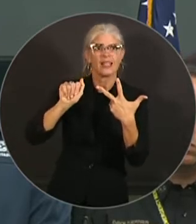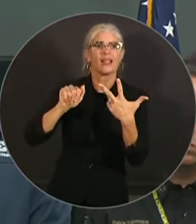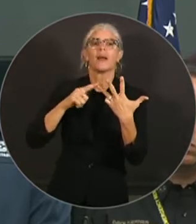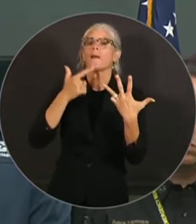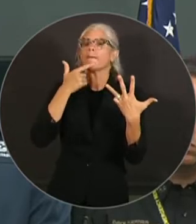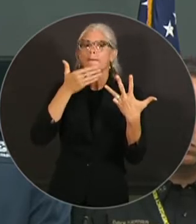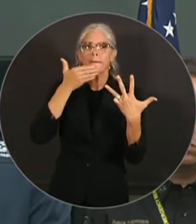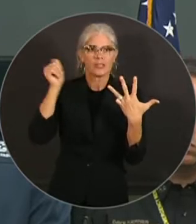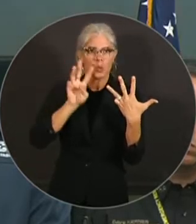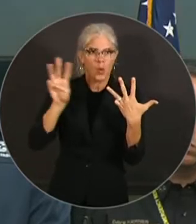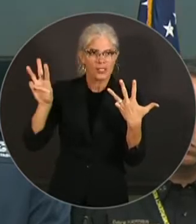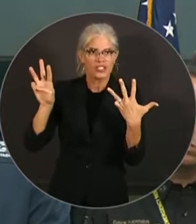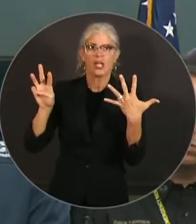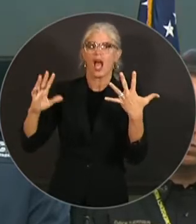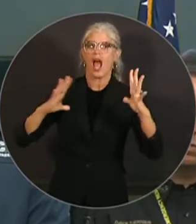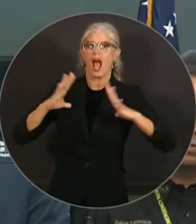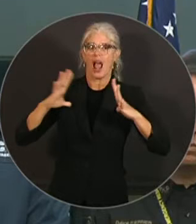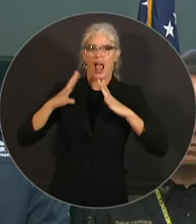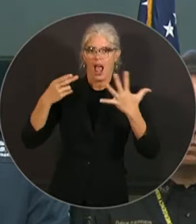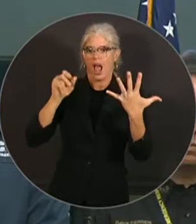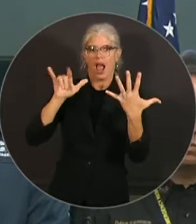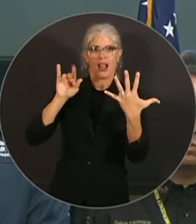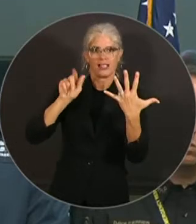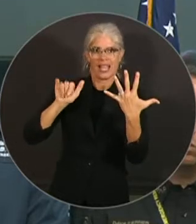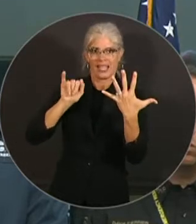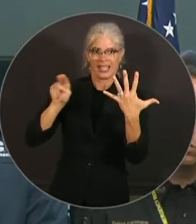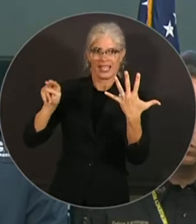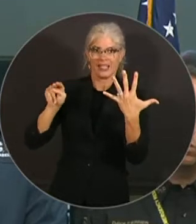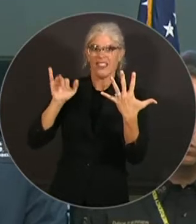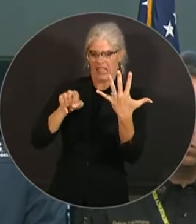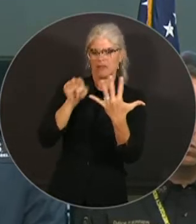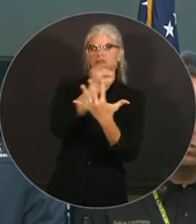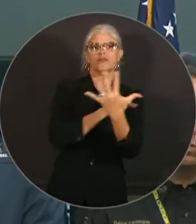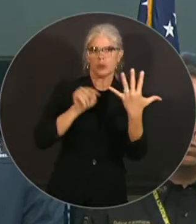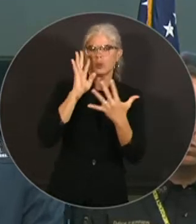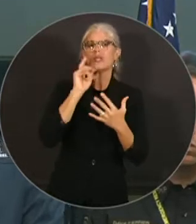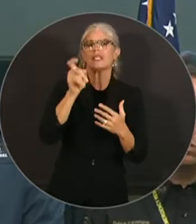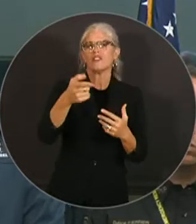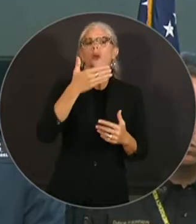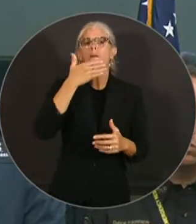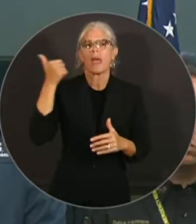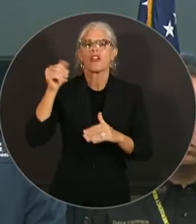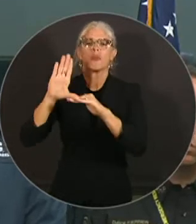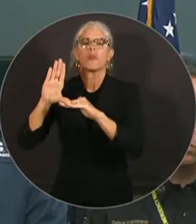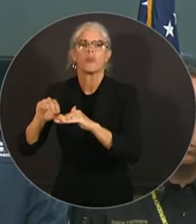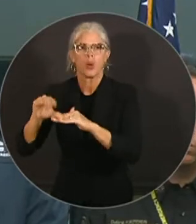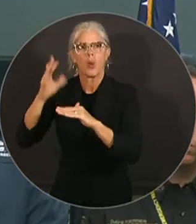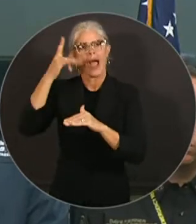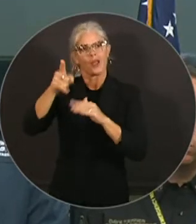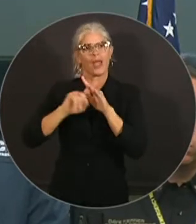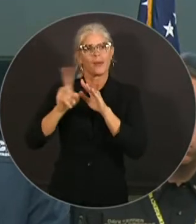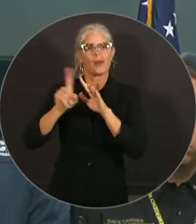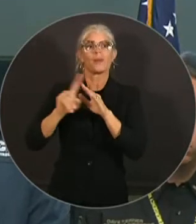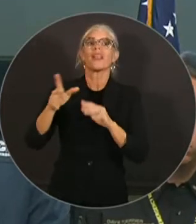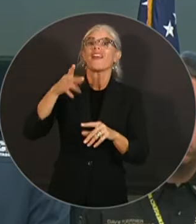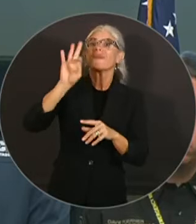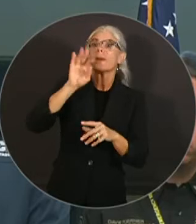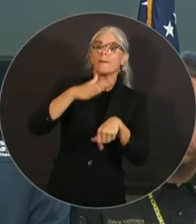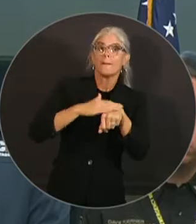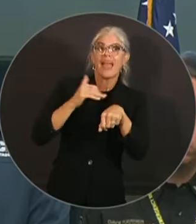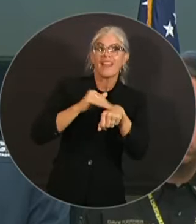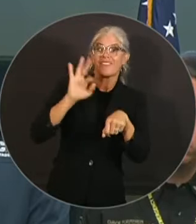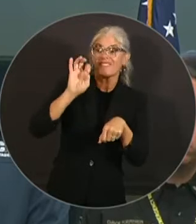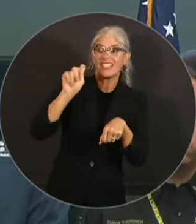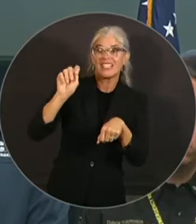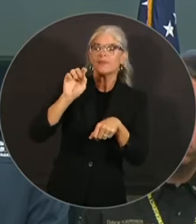Inn, and you'll get a better rate as well as waiving, in most of those cases, any pet fees. So please bring